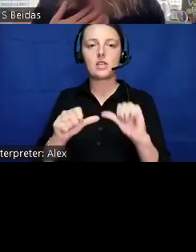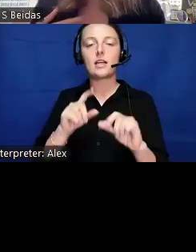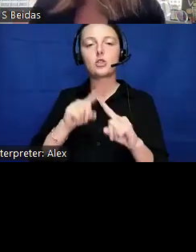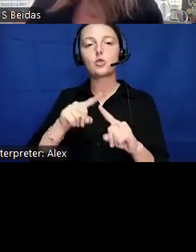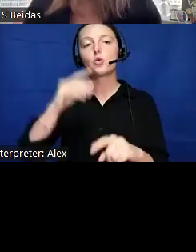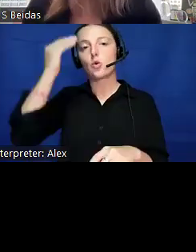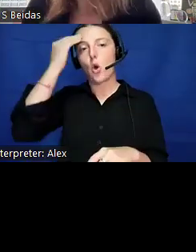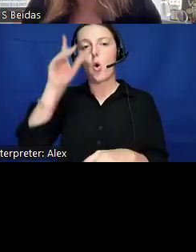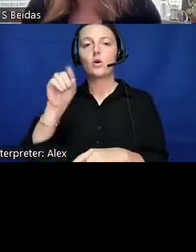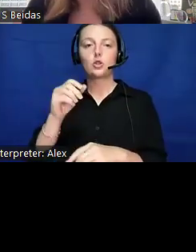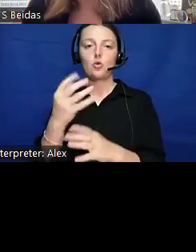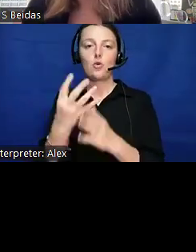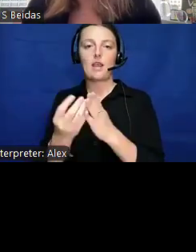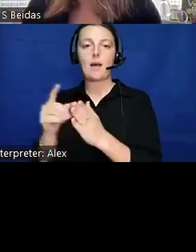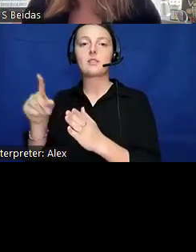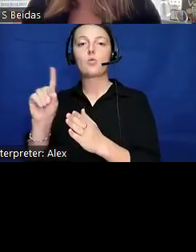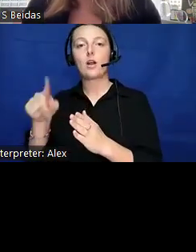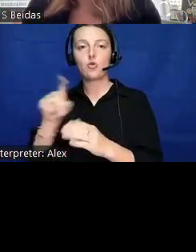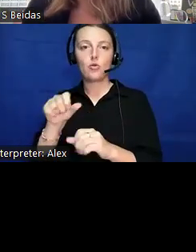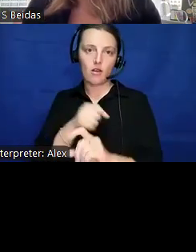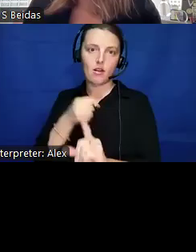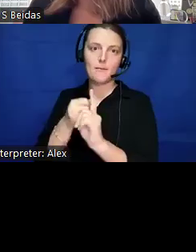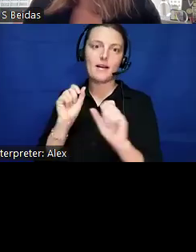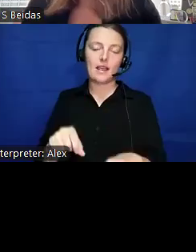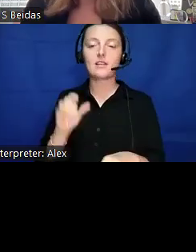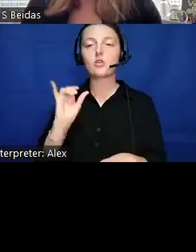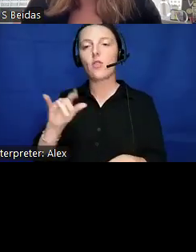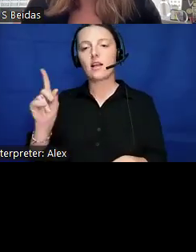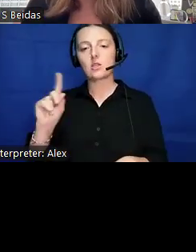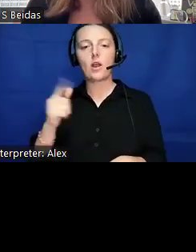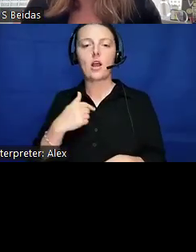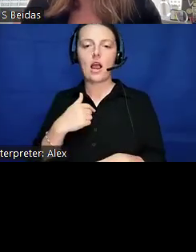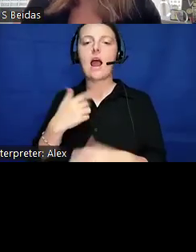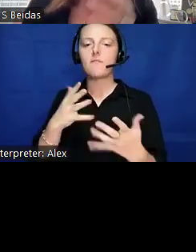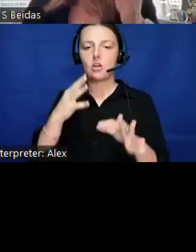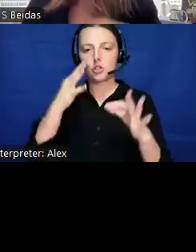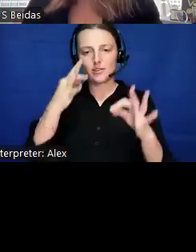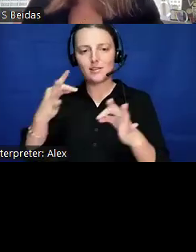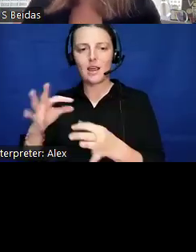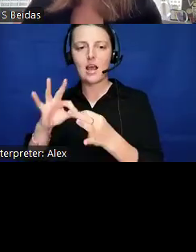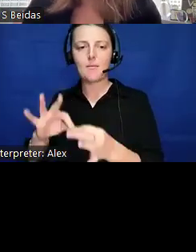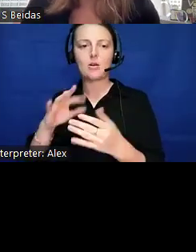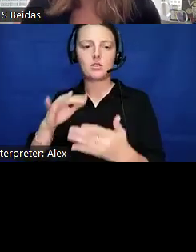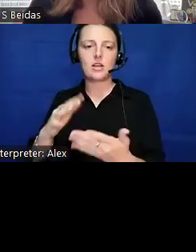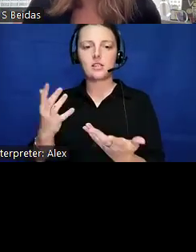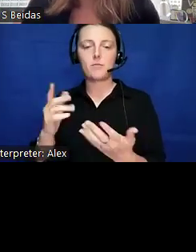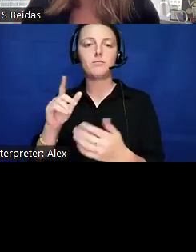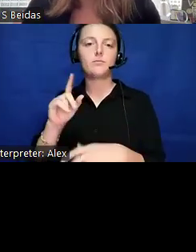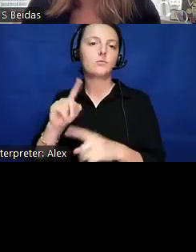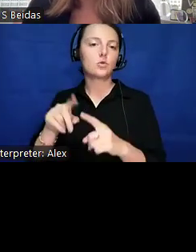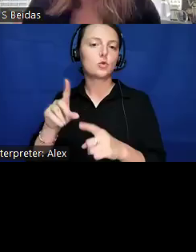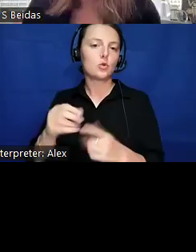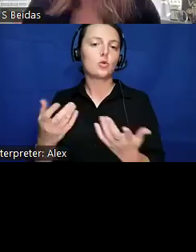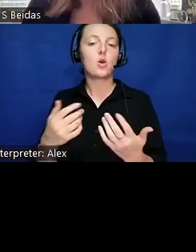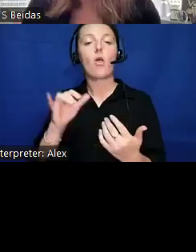impact. That's how I've really made decisions about what studies to do. And so I'm going to walk you through this whole cycle with a set